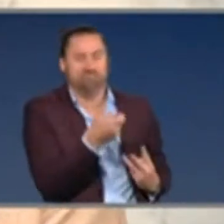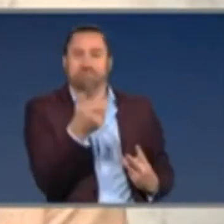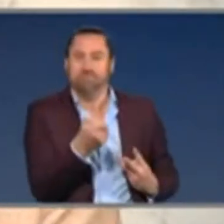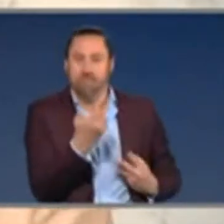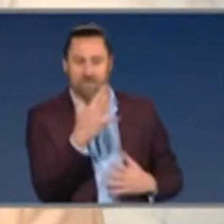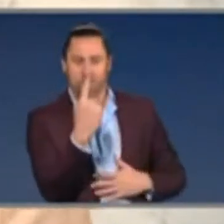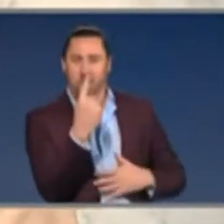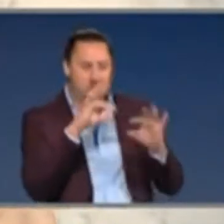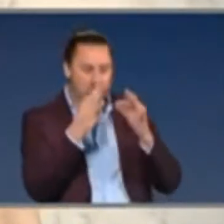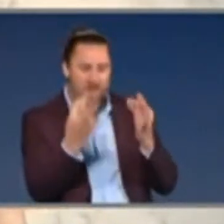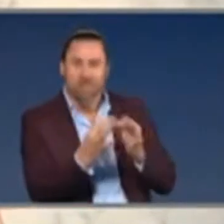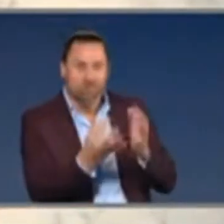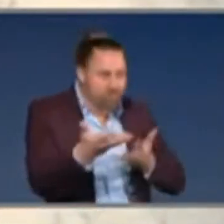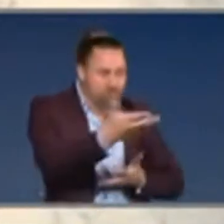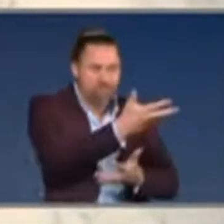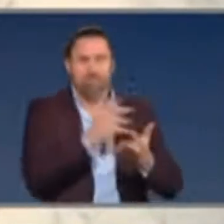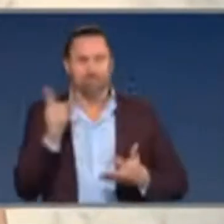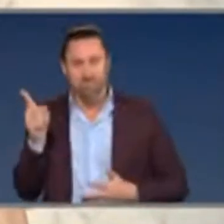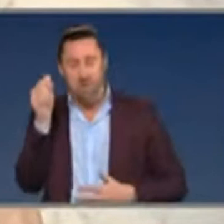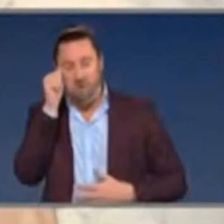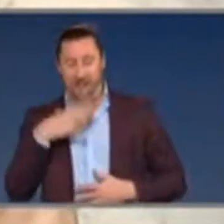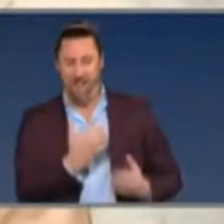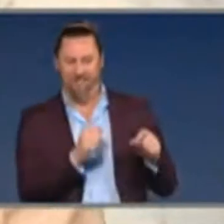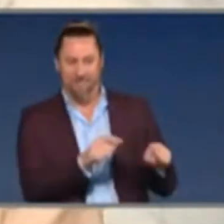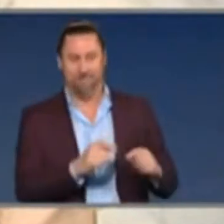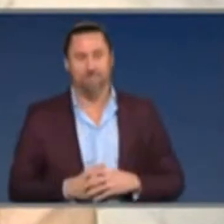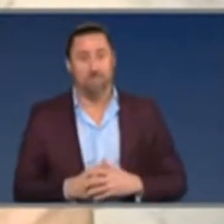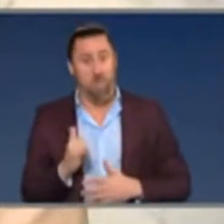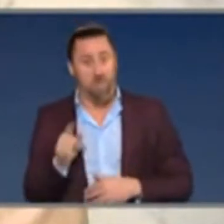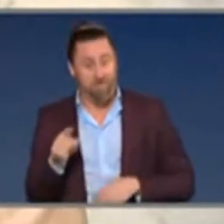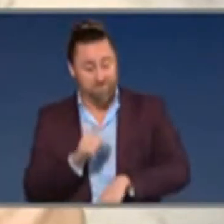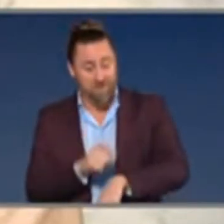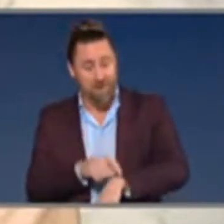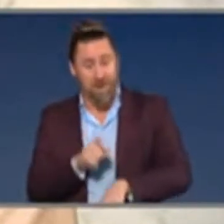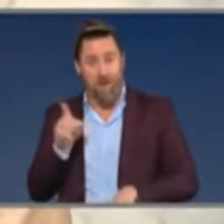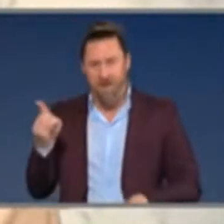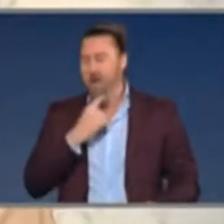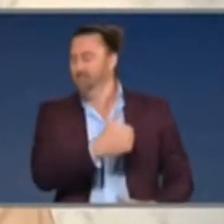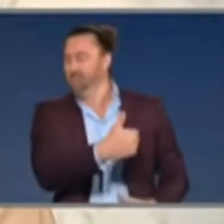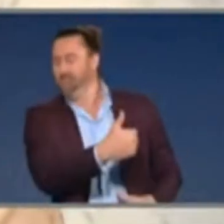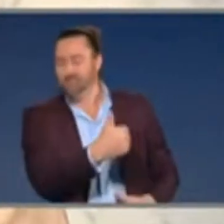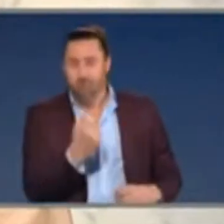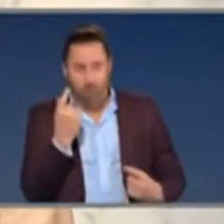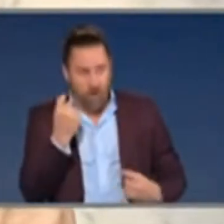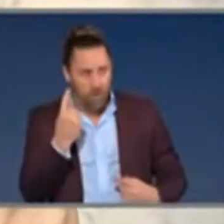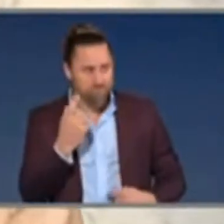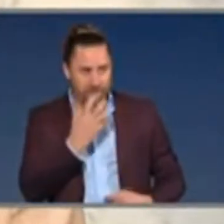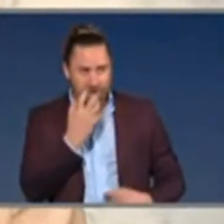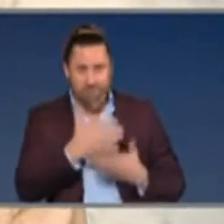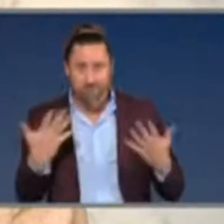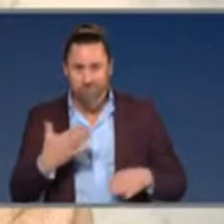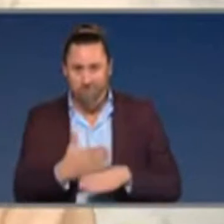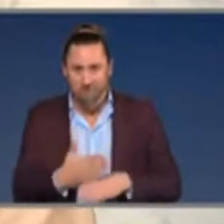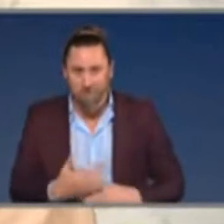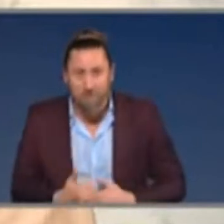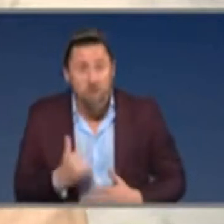closing the gap. The Prime Minister probably didn't fully realise what he was committing to, and possibly